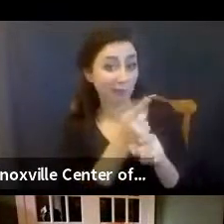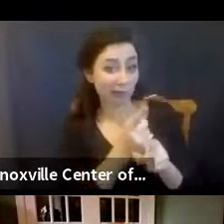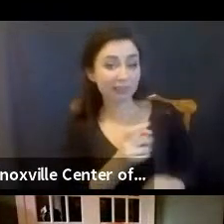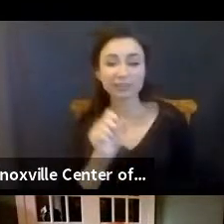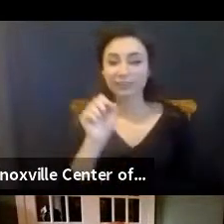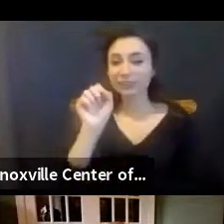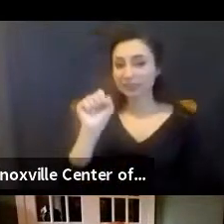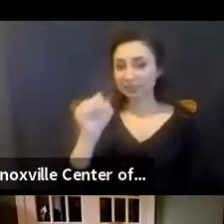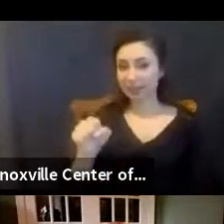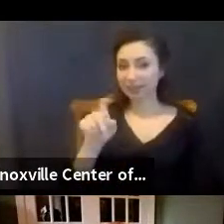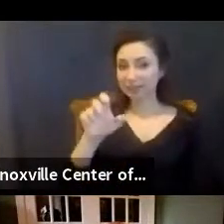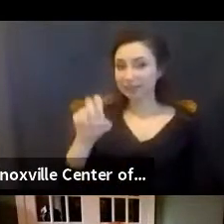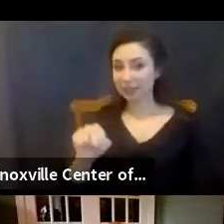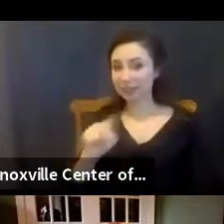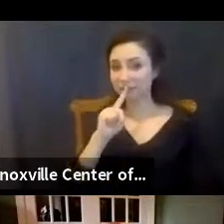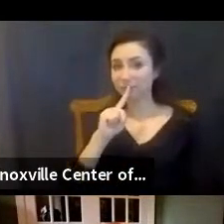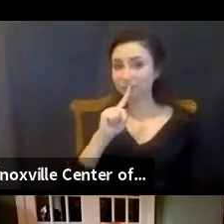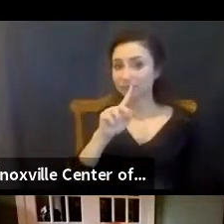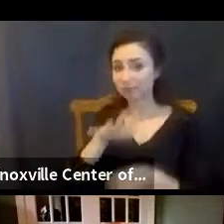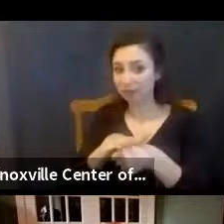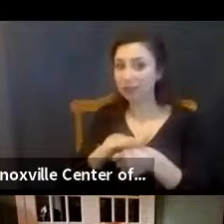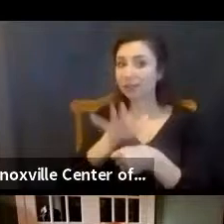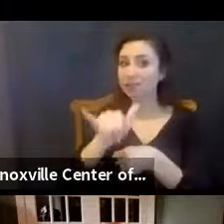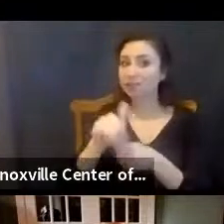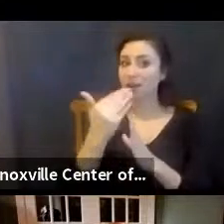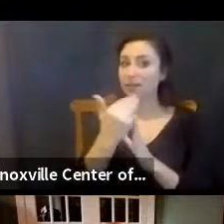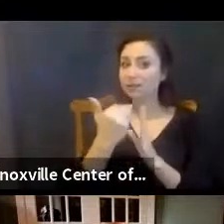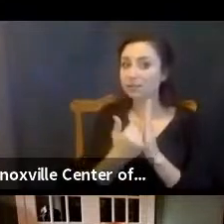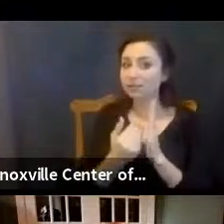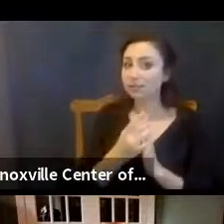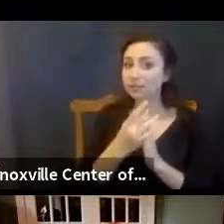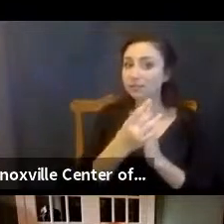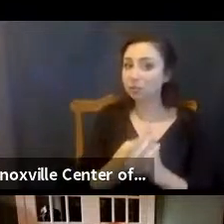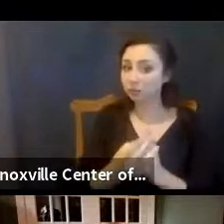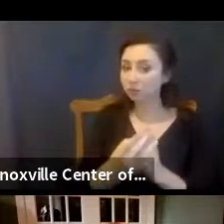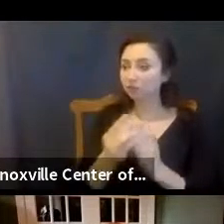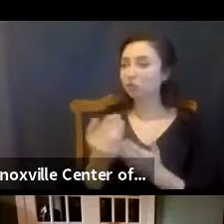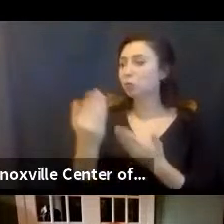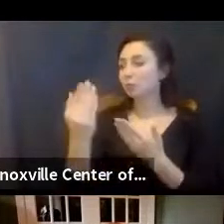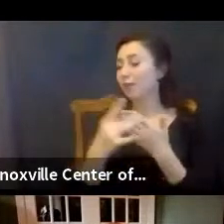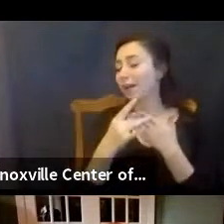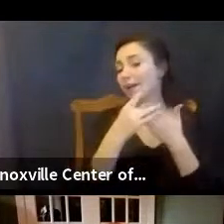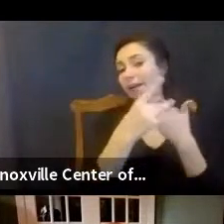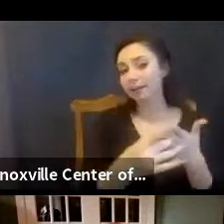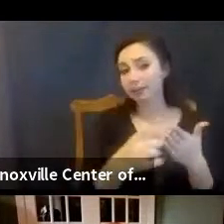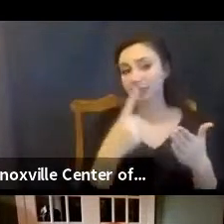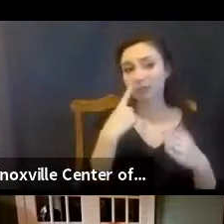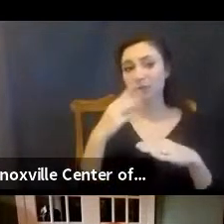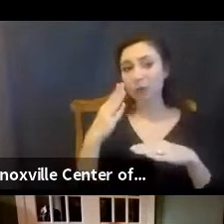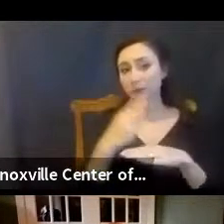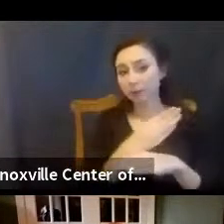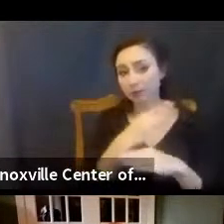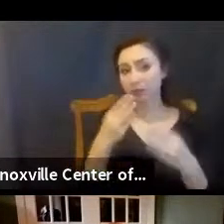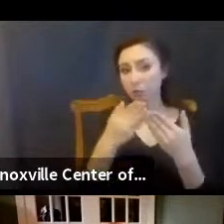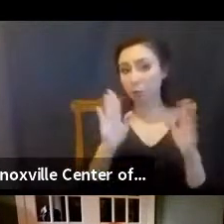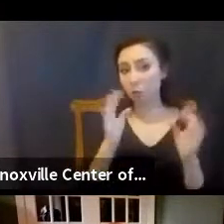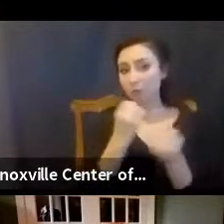Tennessee Pledge is a guidance document to provide guidance for businesses to be able to reopen